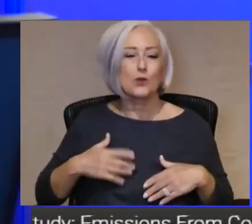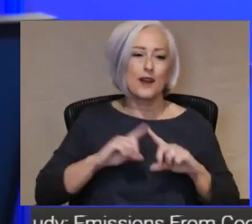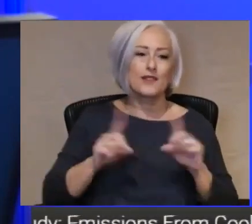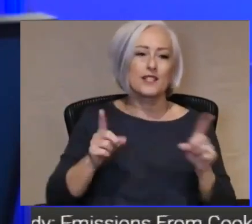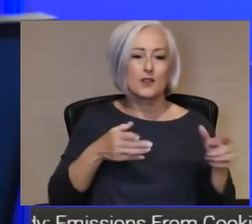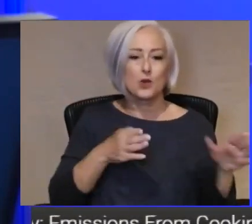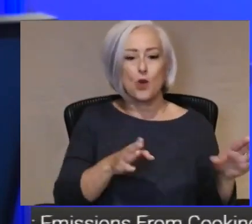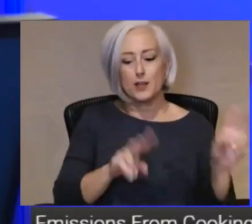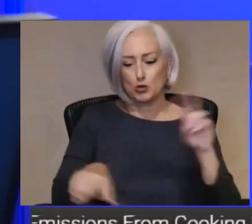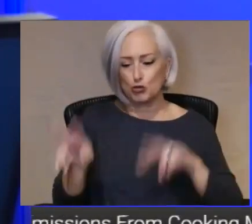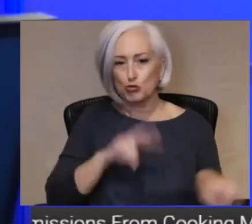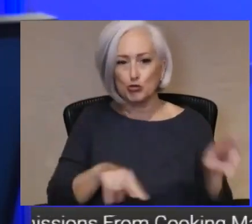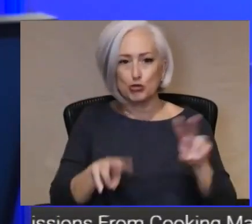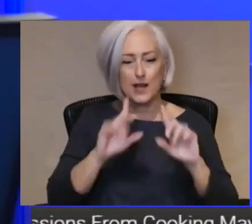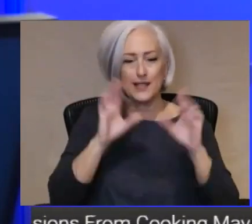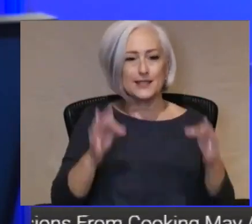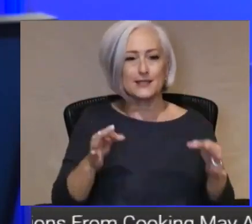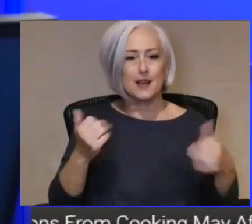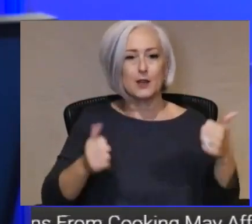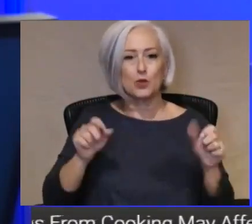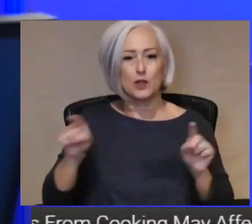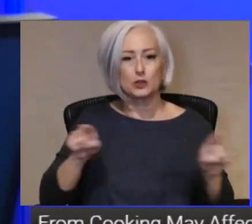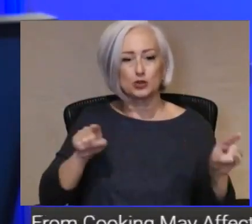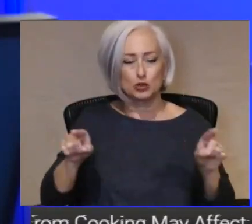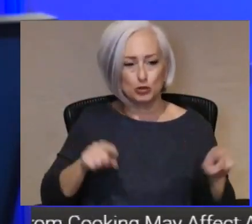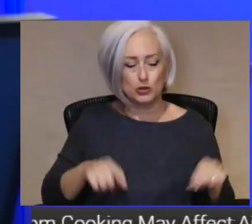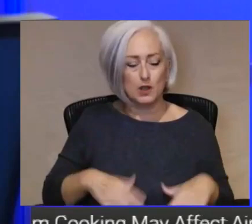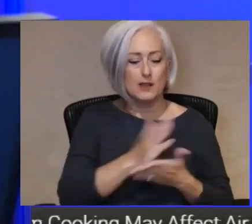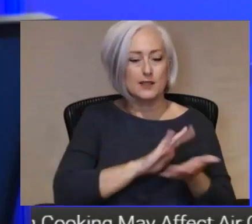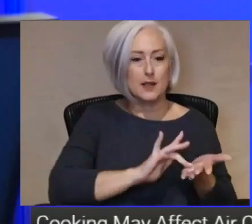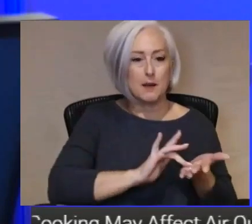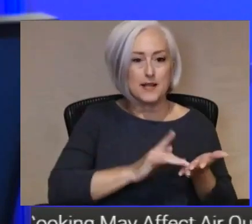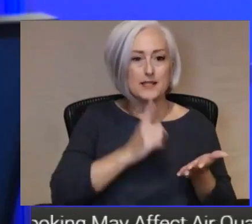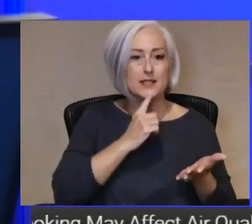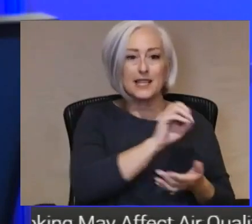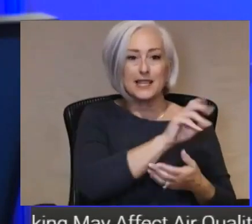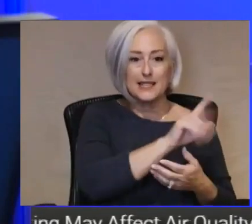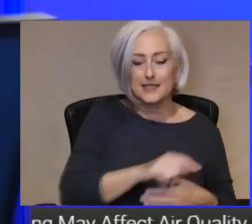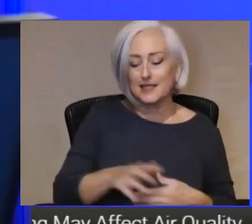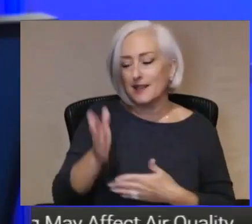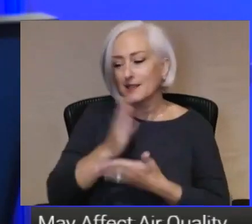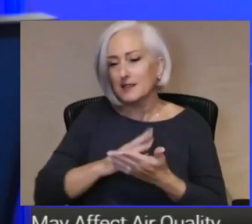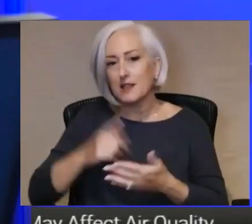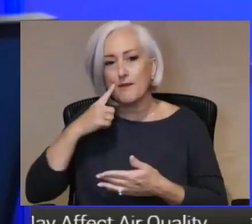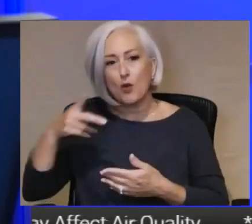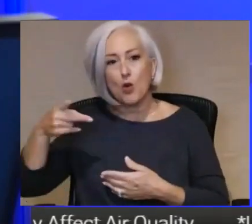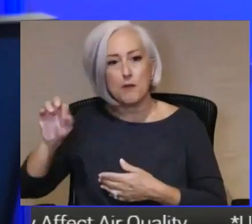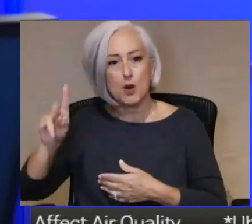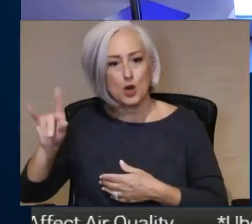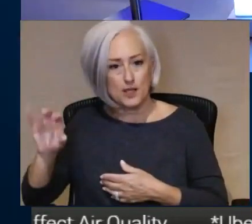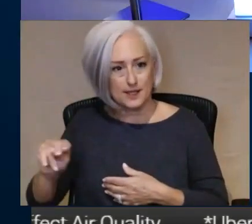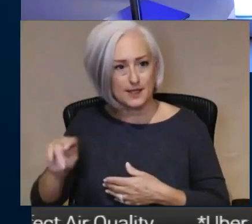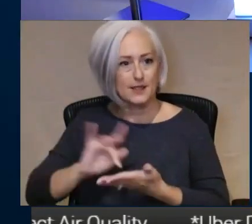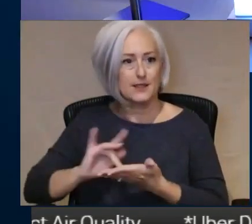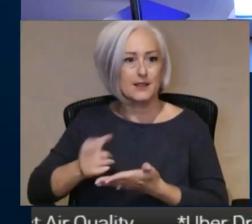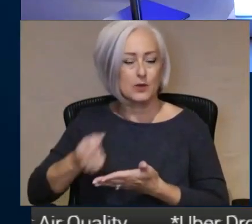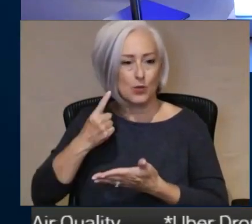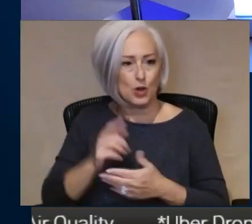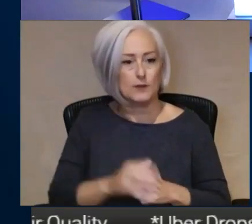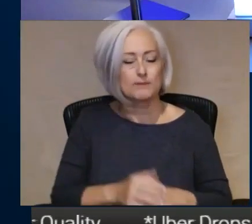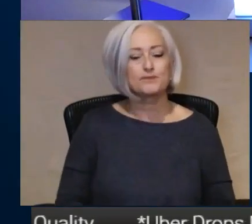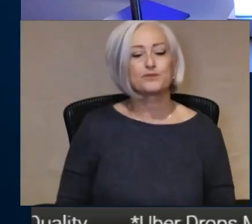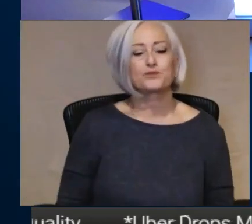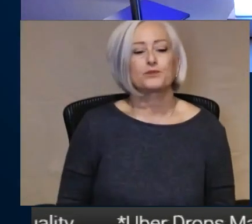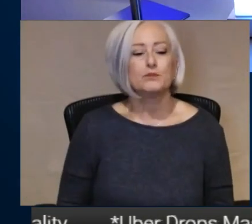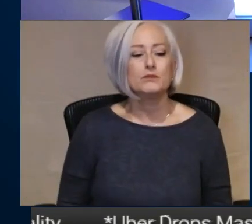the medications. Some medications work for essential tremor. Some medication work for Parkinson's disease. Okay, so we have